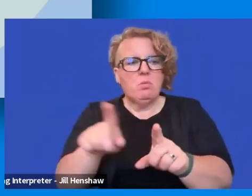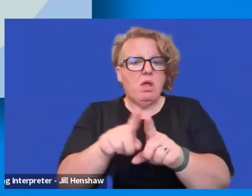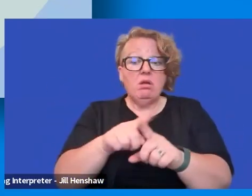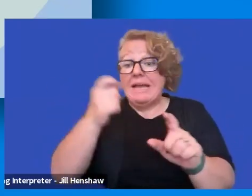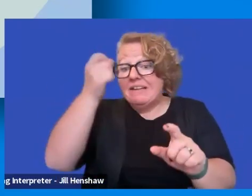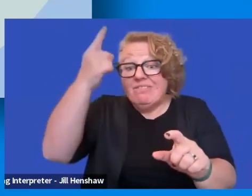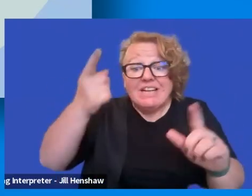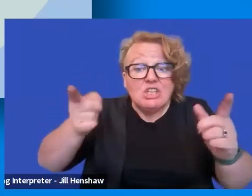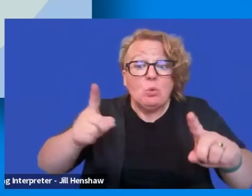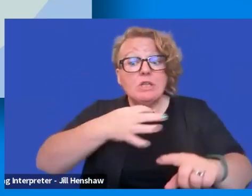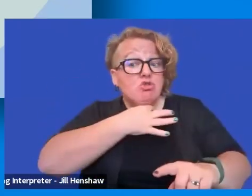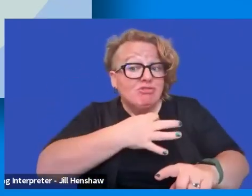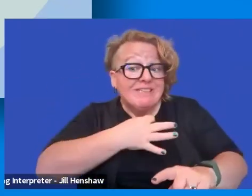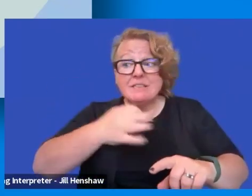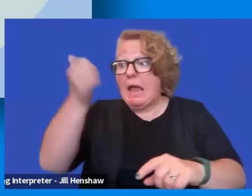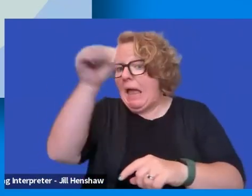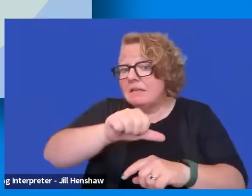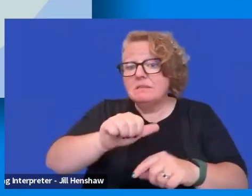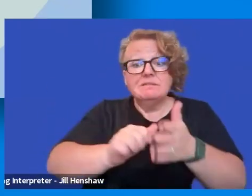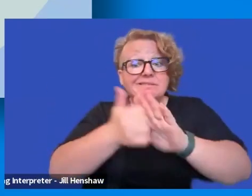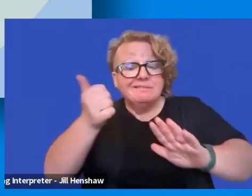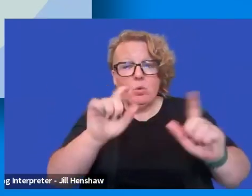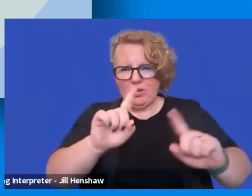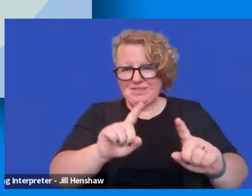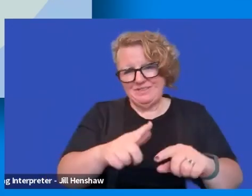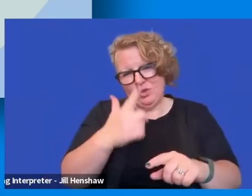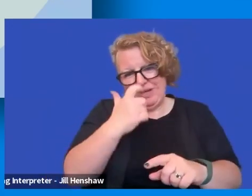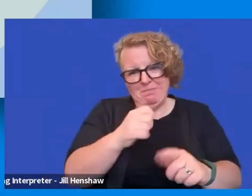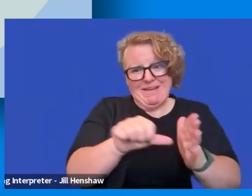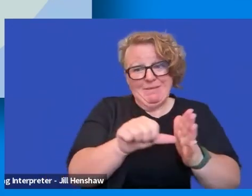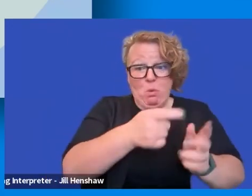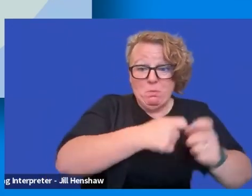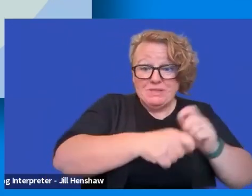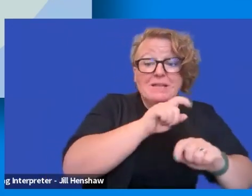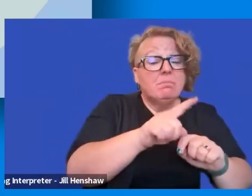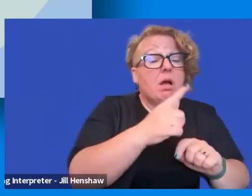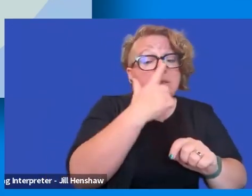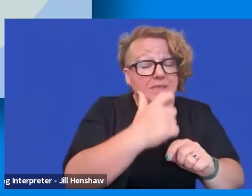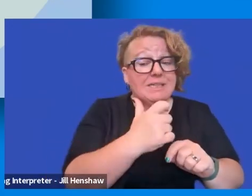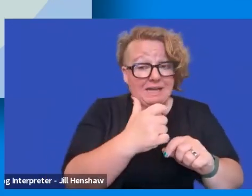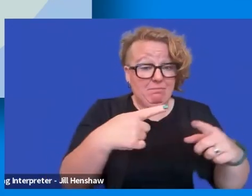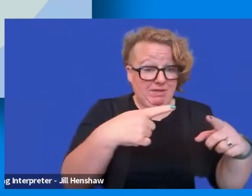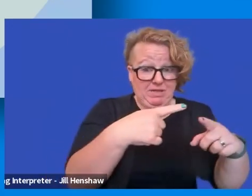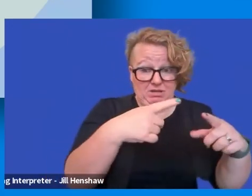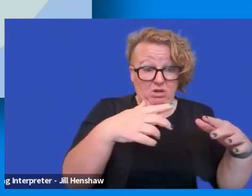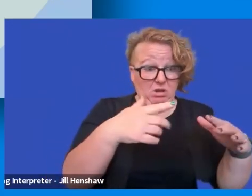innovation, what's risk, what's excellence. These should be problematized, but this can often happen across calls, so not just for a